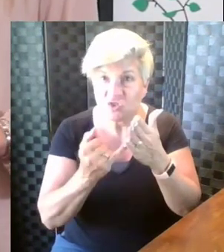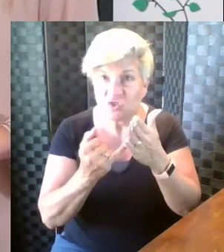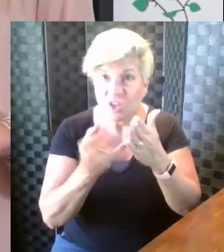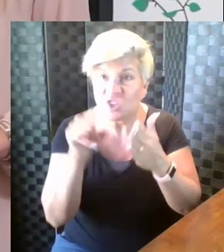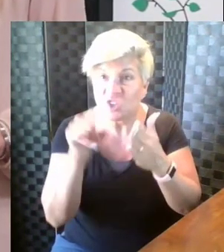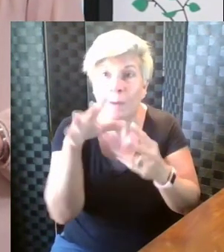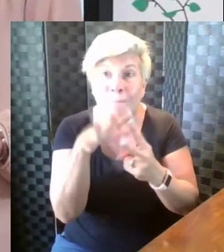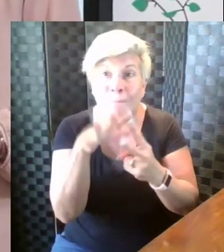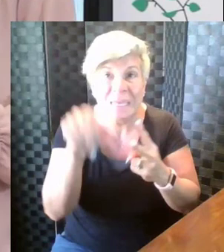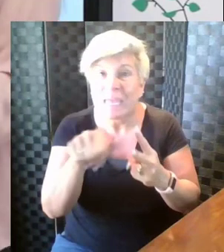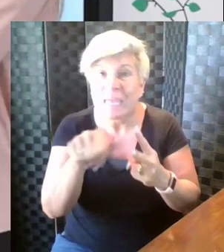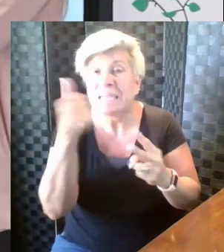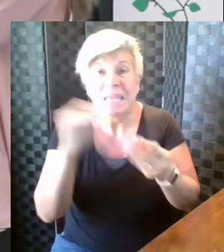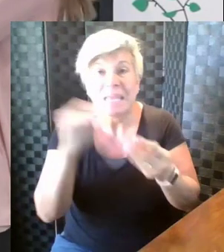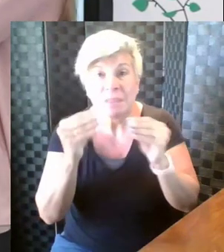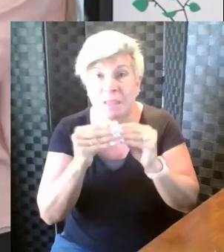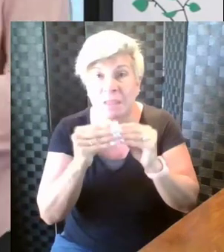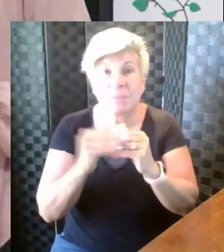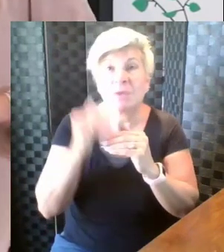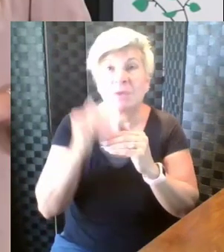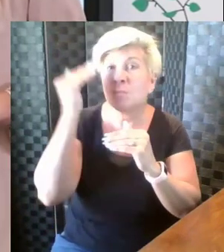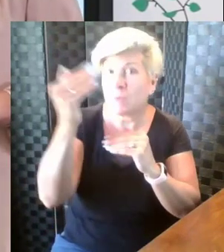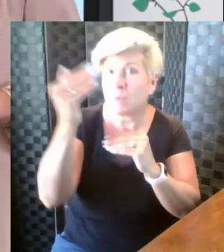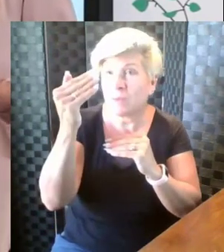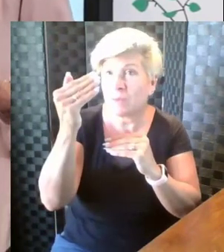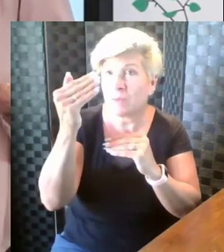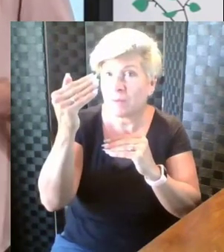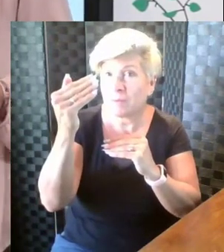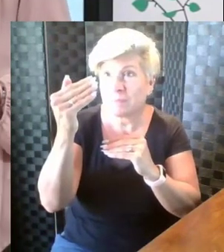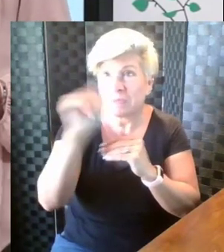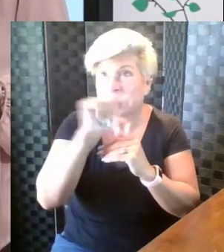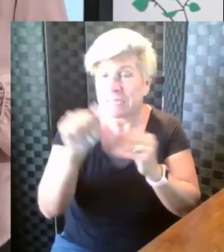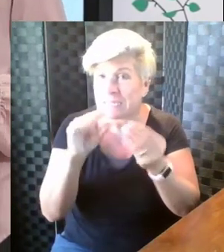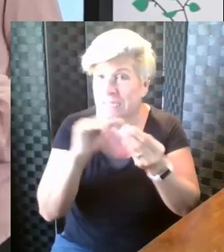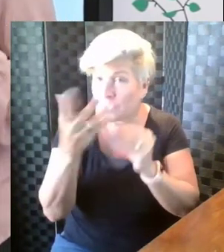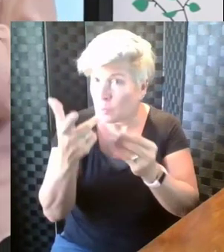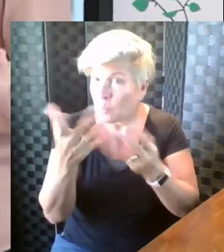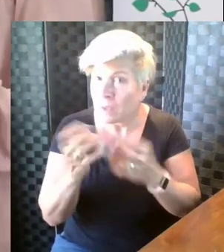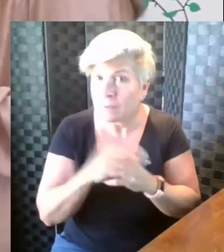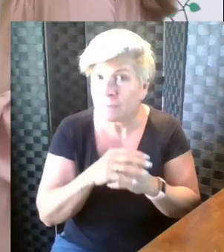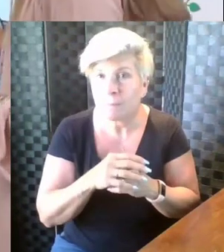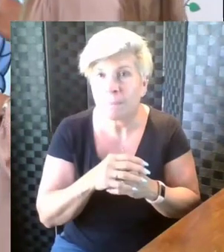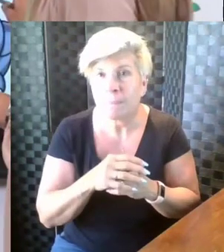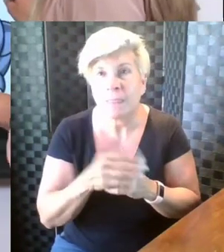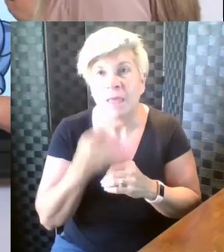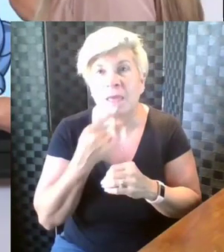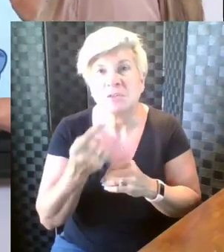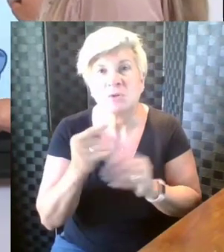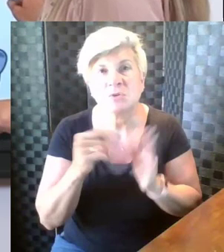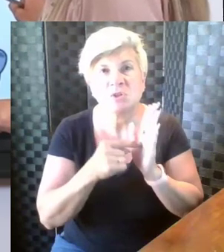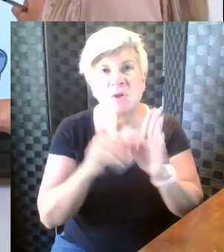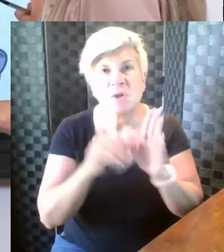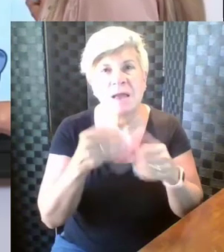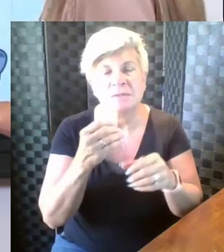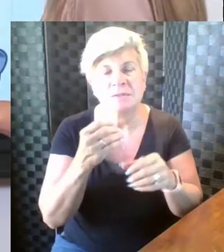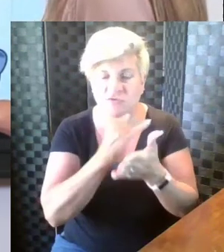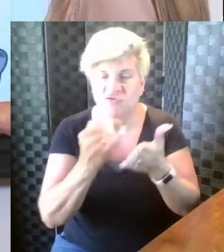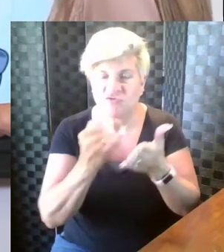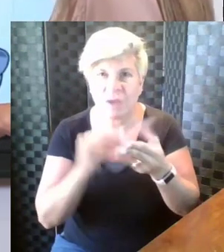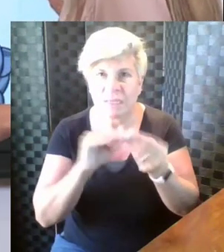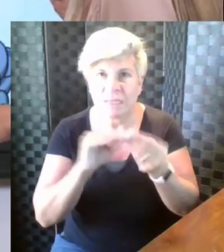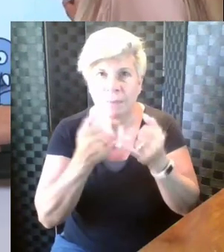get to pick another number bigger than the one you already had or greater, okay? Now I told you that I'd show you how to make a number